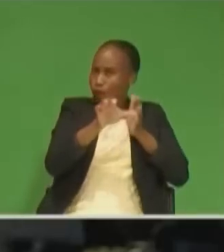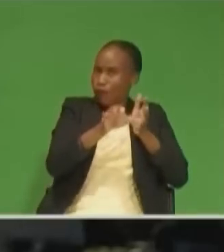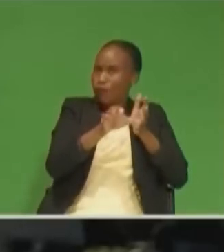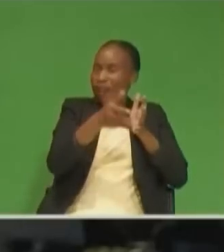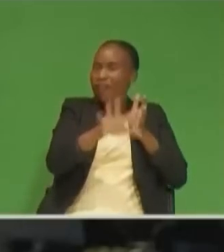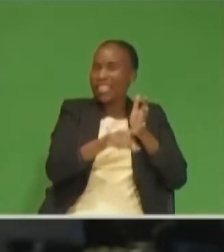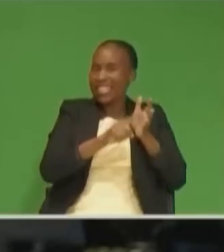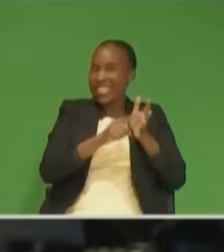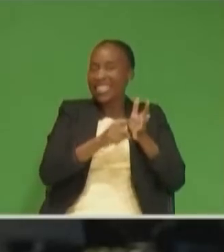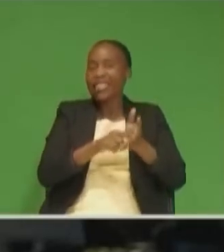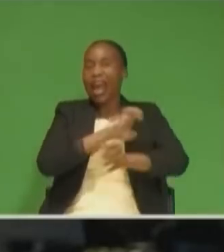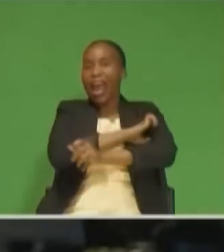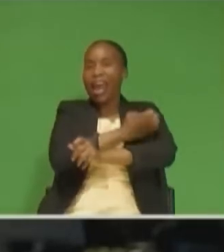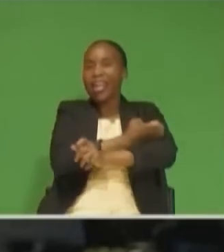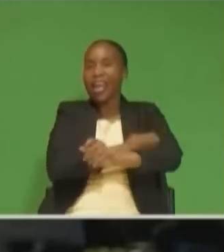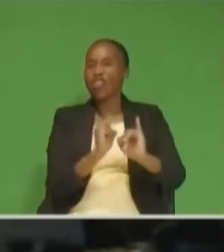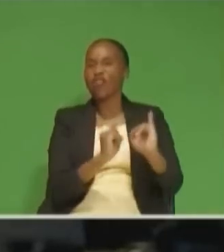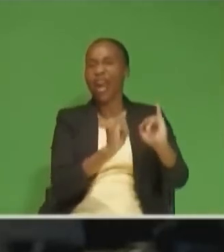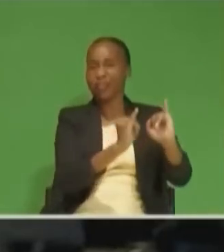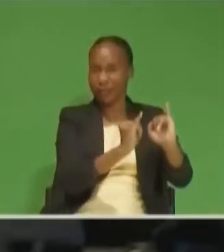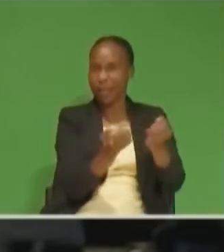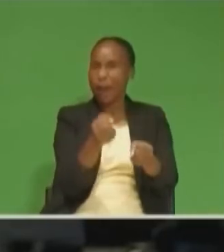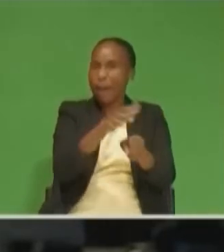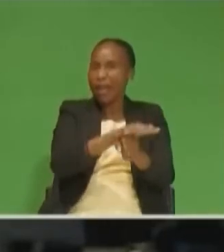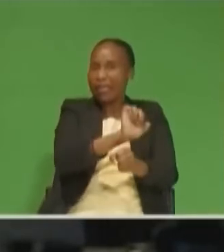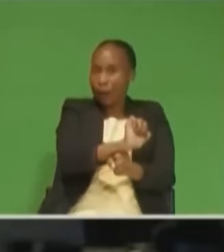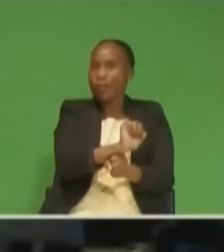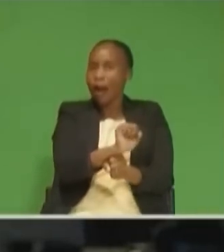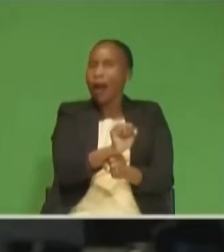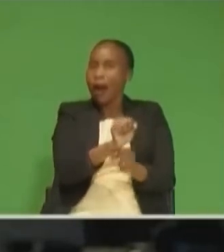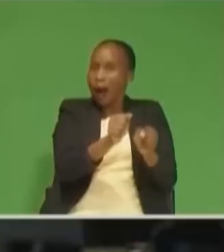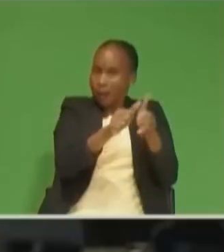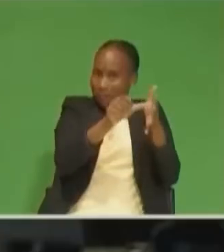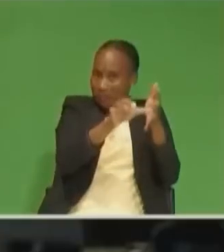energy crisis and its impact as a disaster.